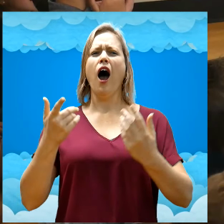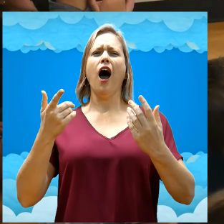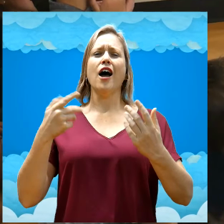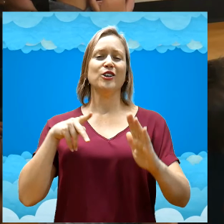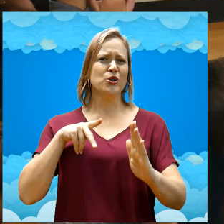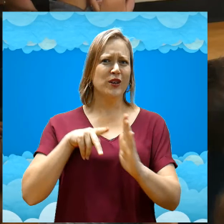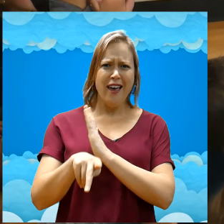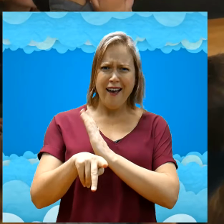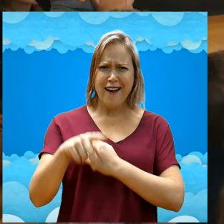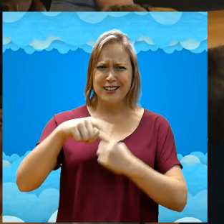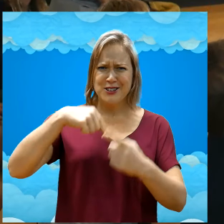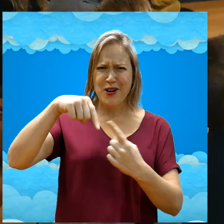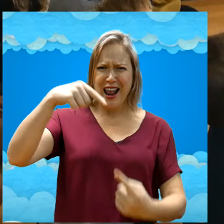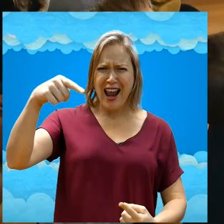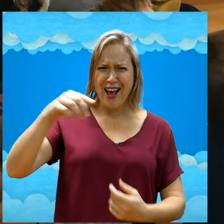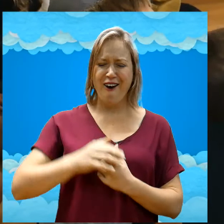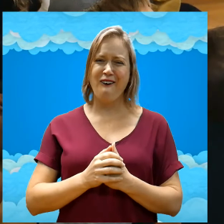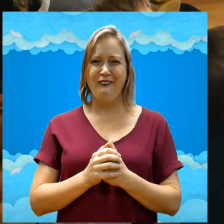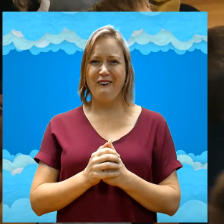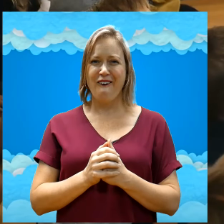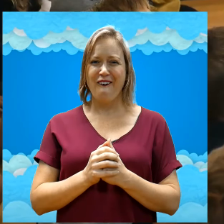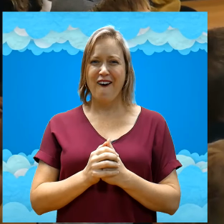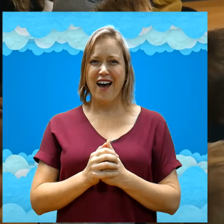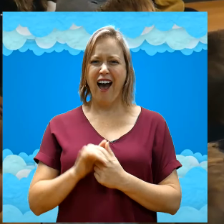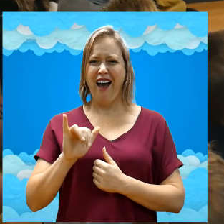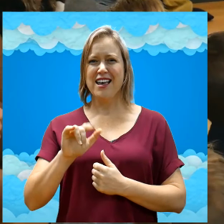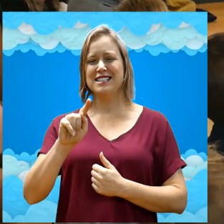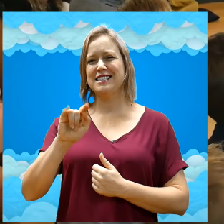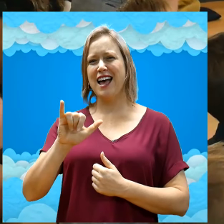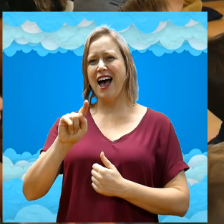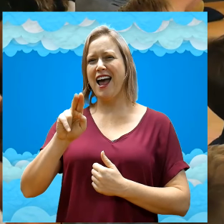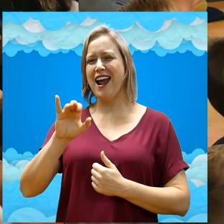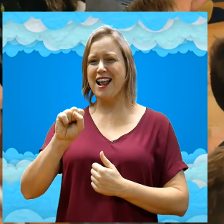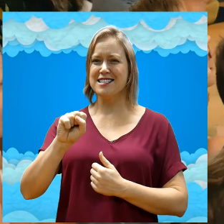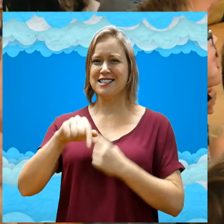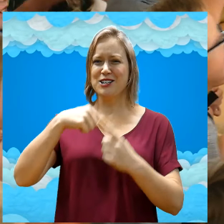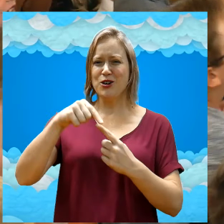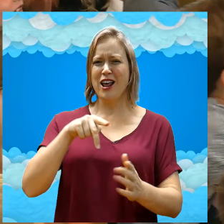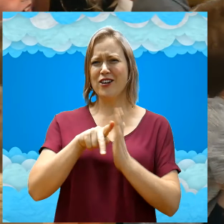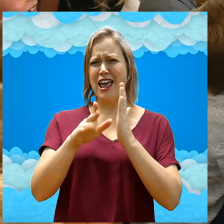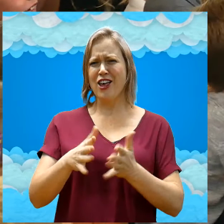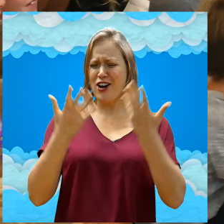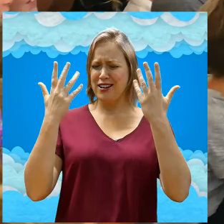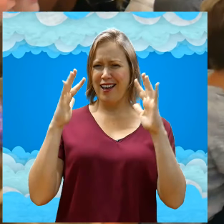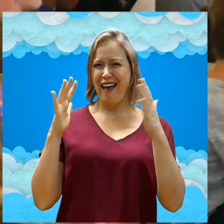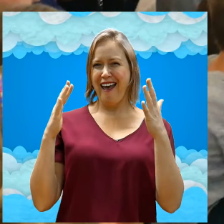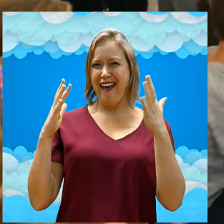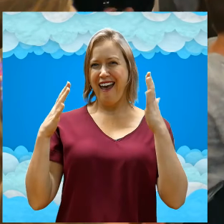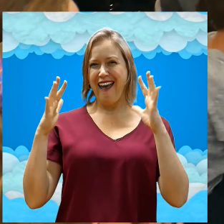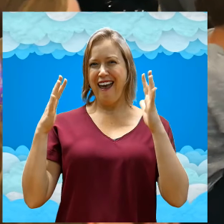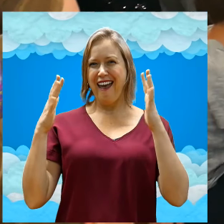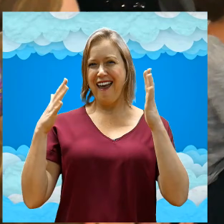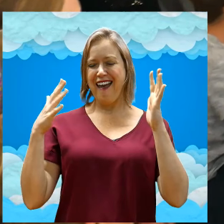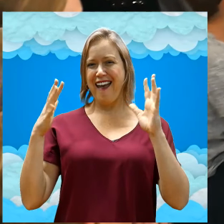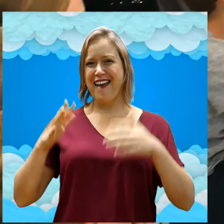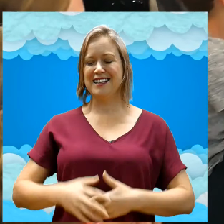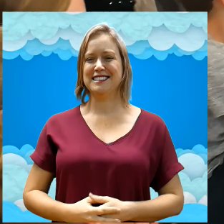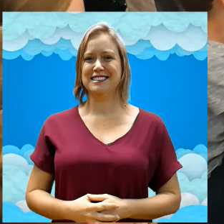And he killed the tornado! It's Titus the Tornado Killer, everybody! Give him a big round of applause!